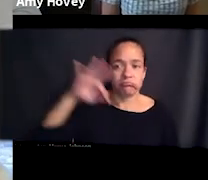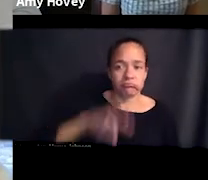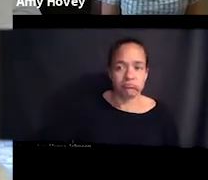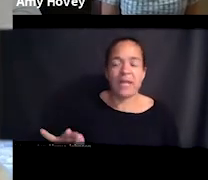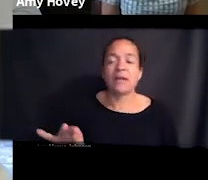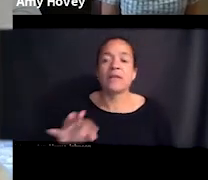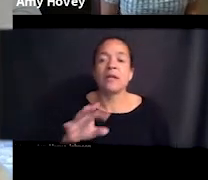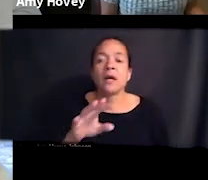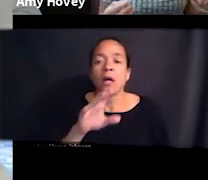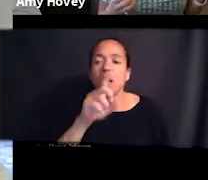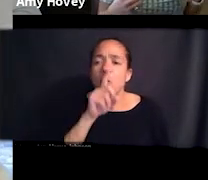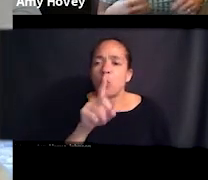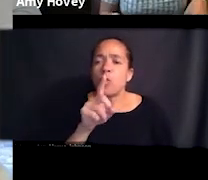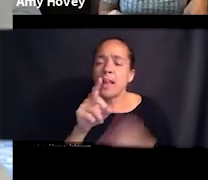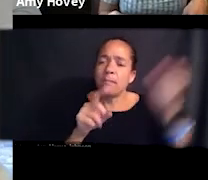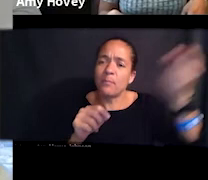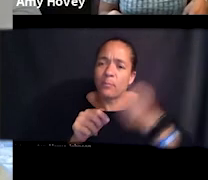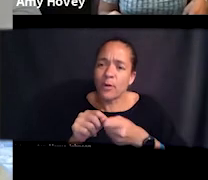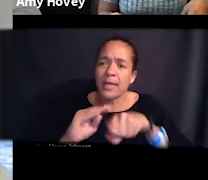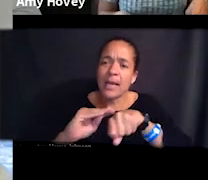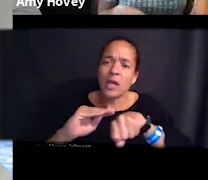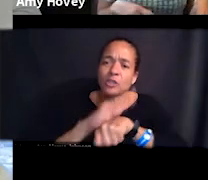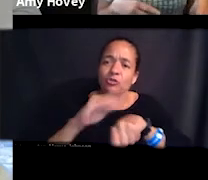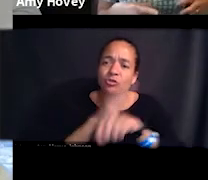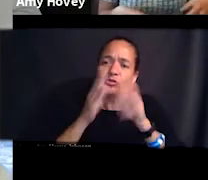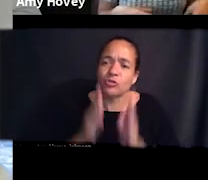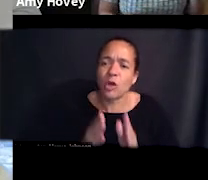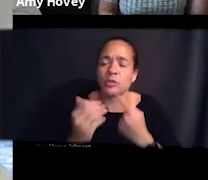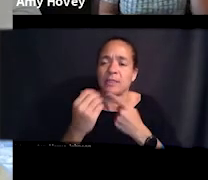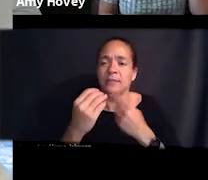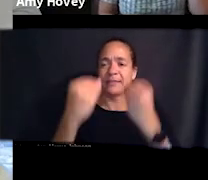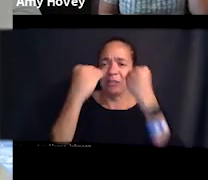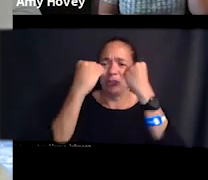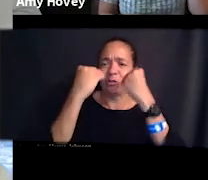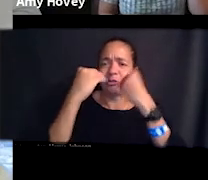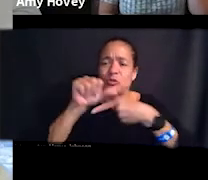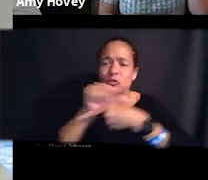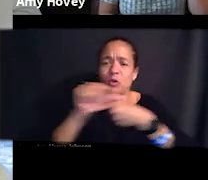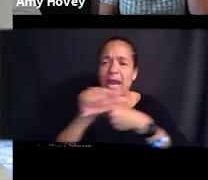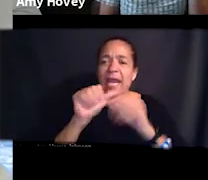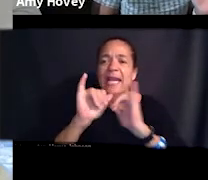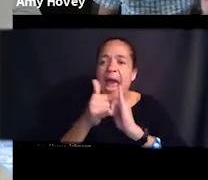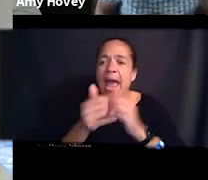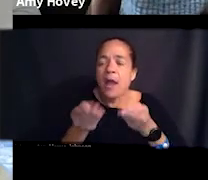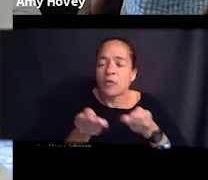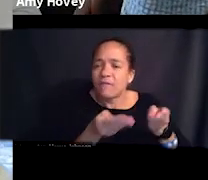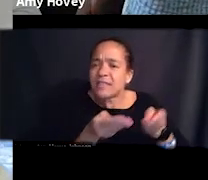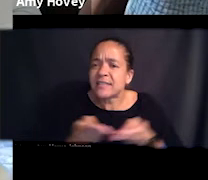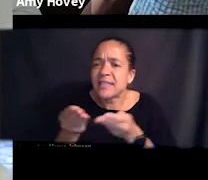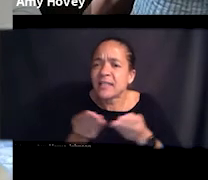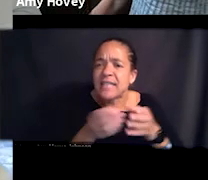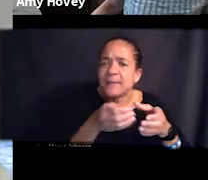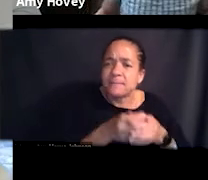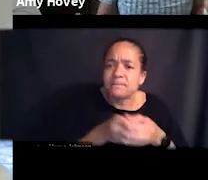in a consultant to give us training on how to facilitate these small group sessions. And it was